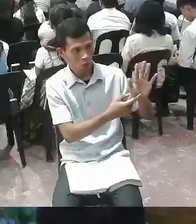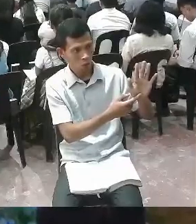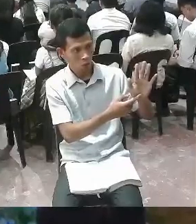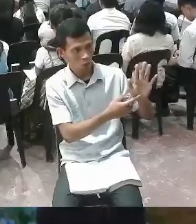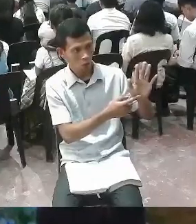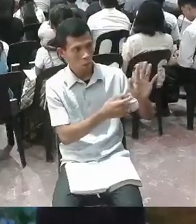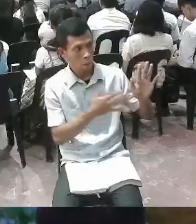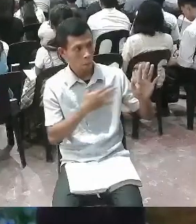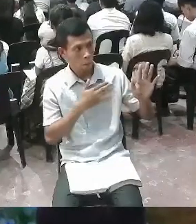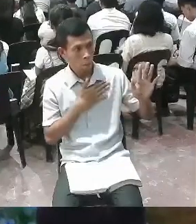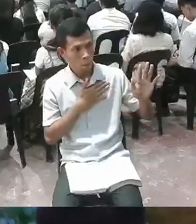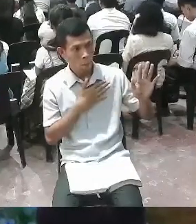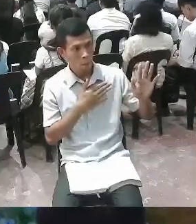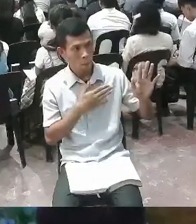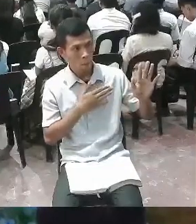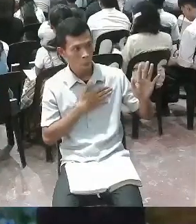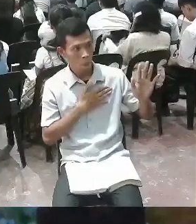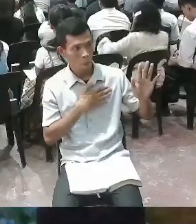my